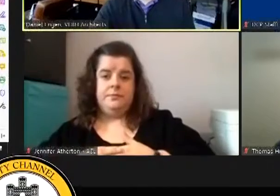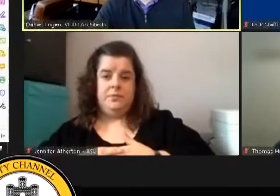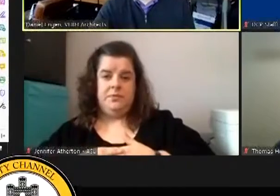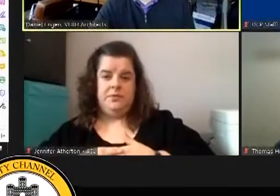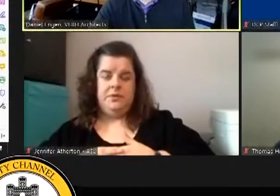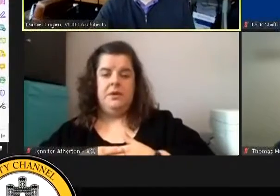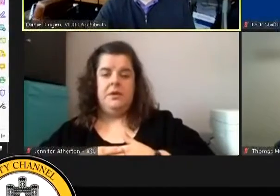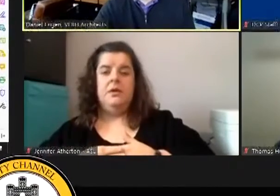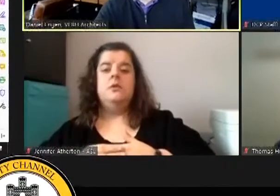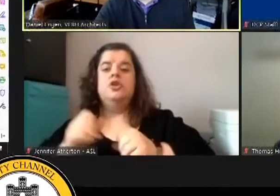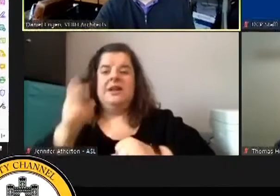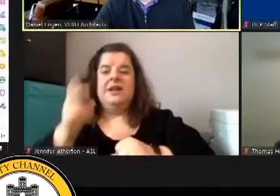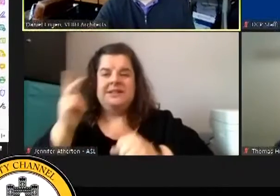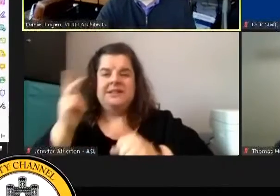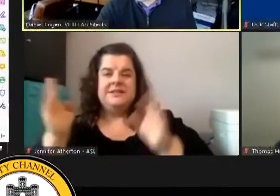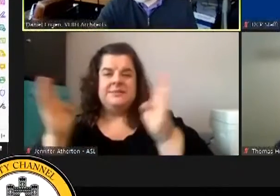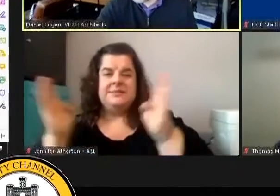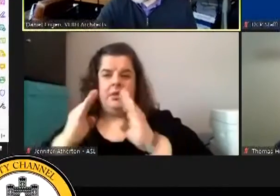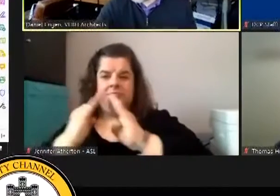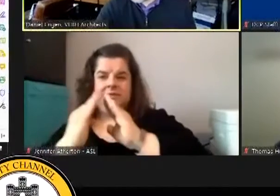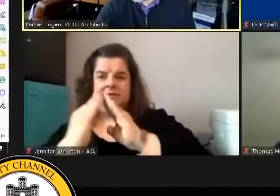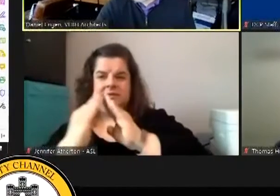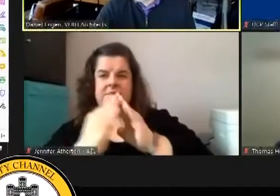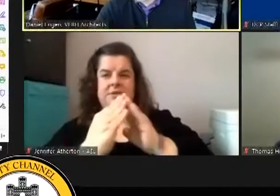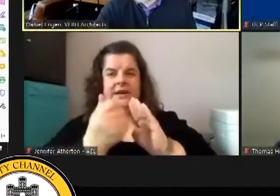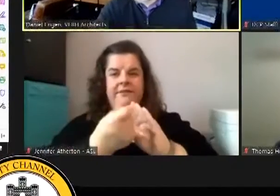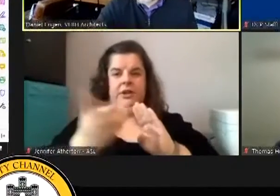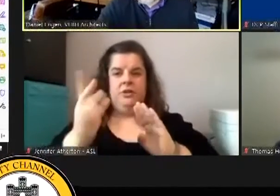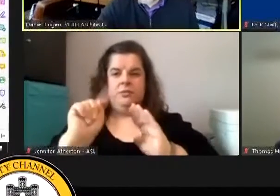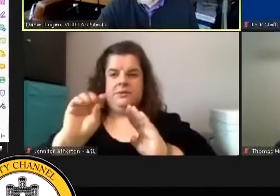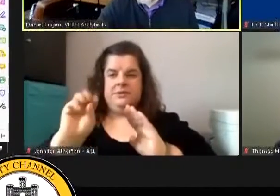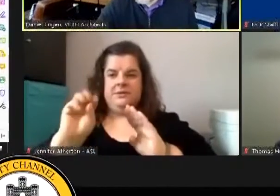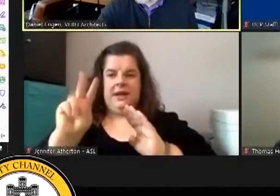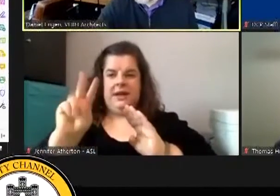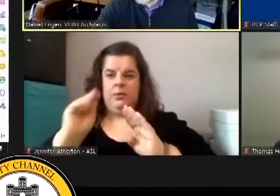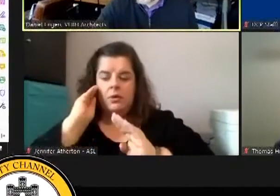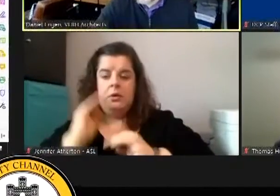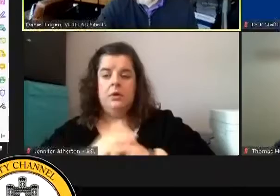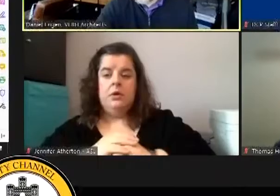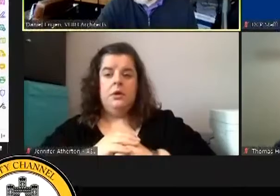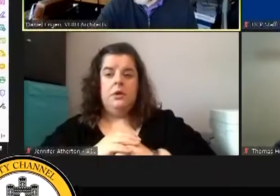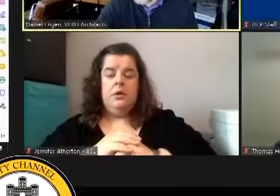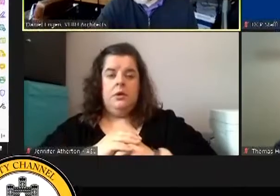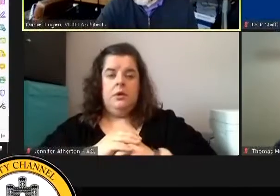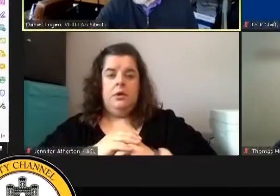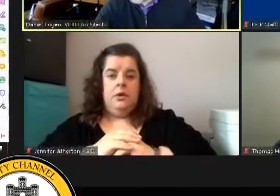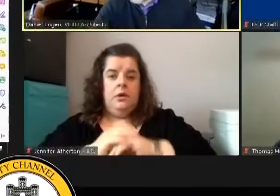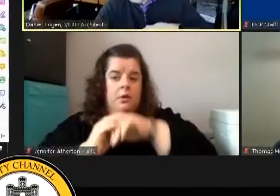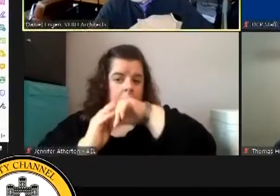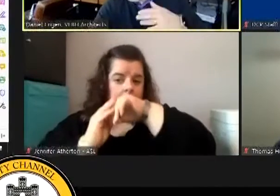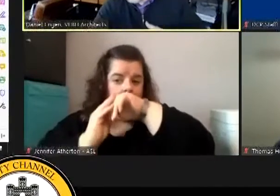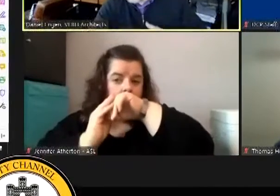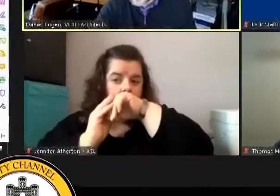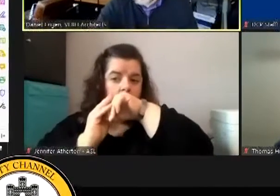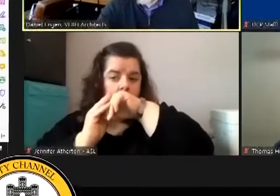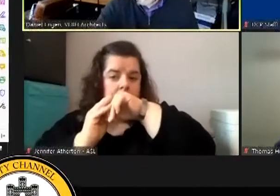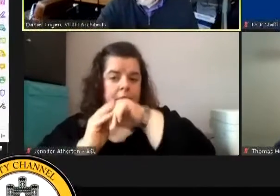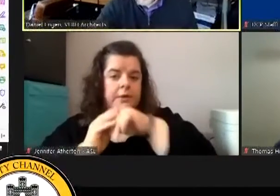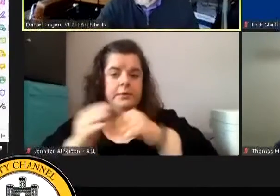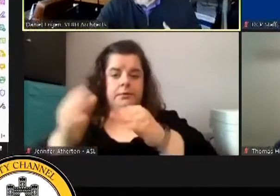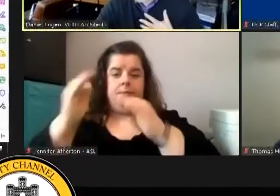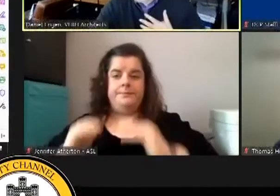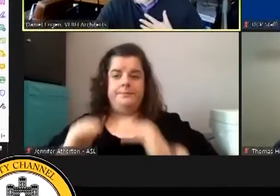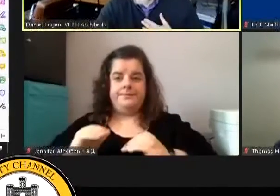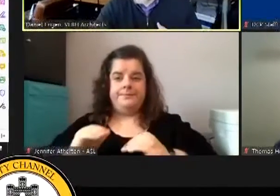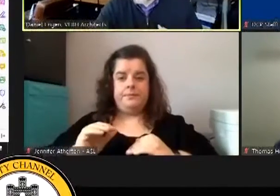the peaks of a few of the townhomes. Down below here is a massing study showing heights. A lot of our buildings